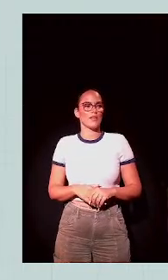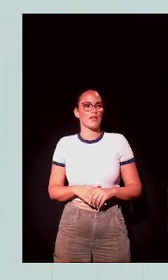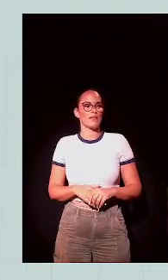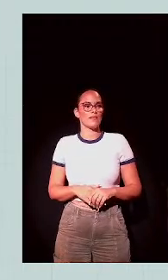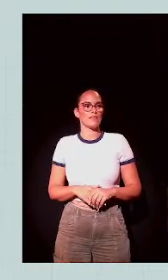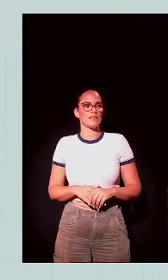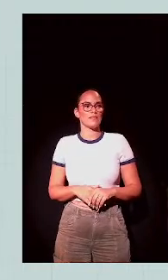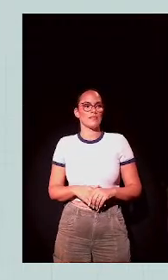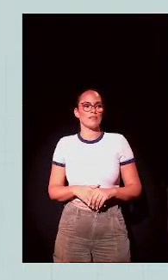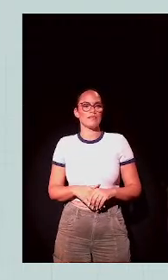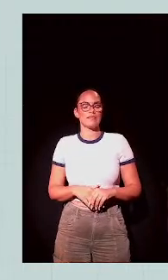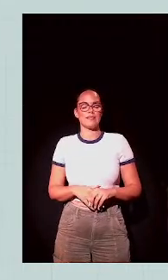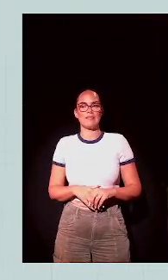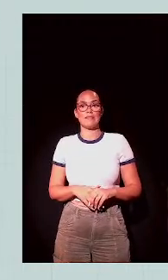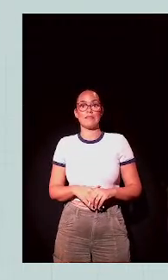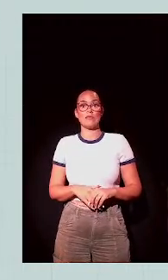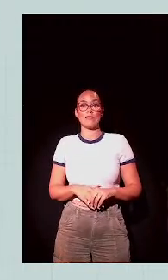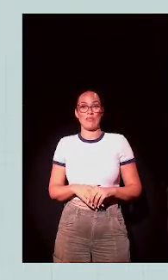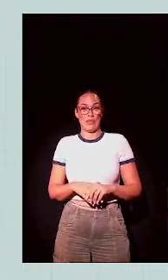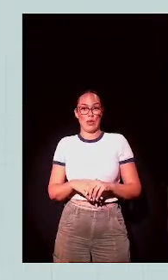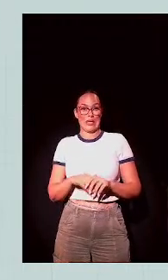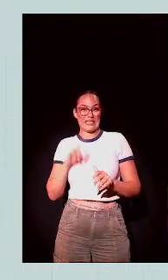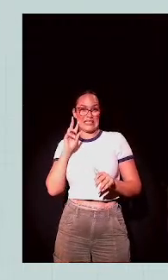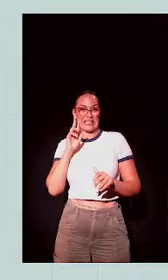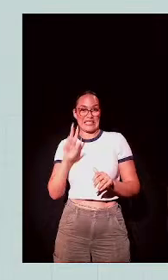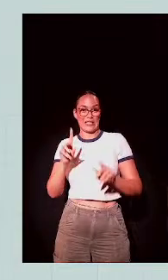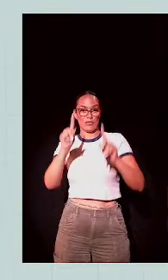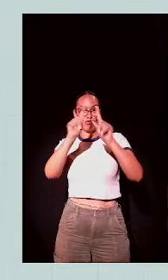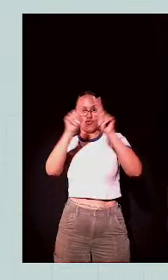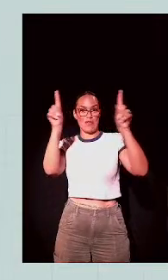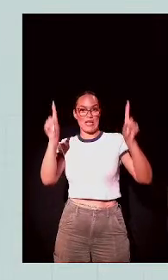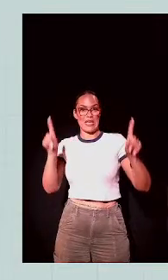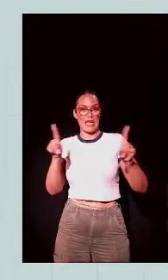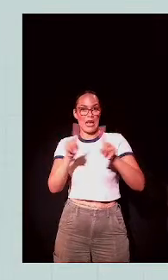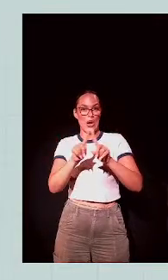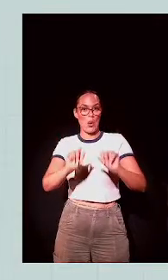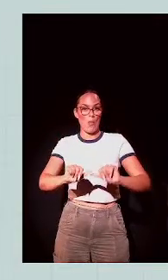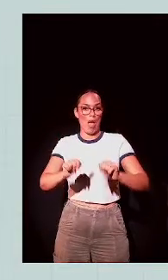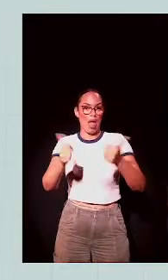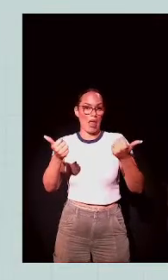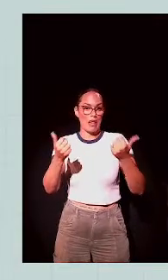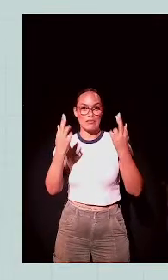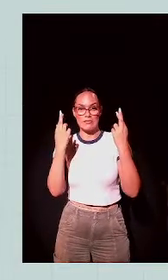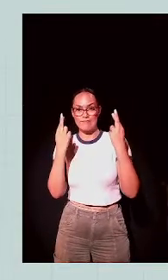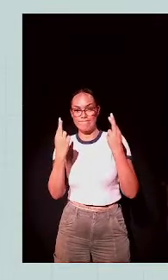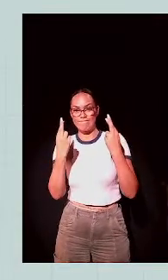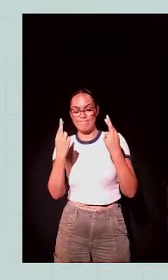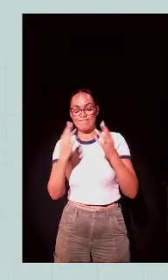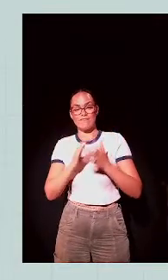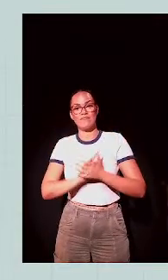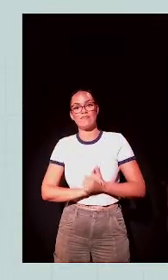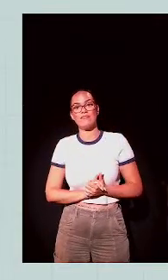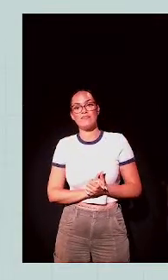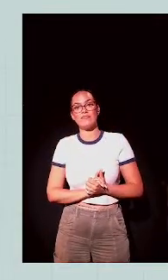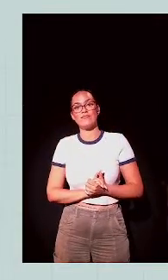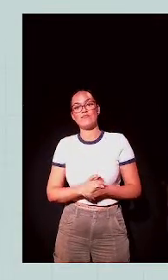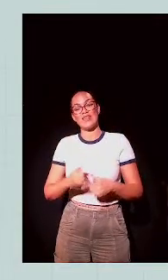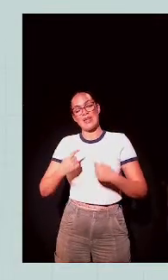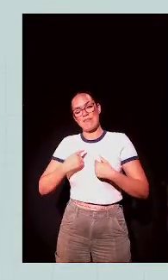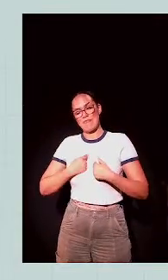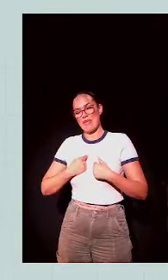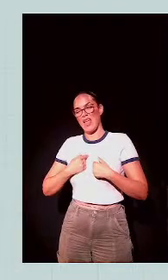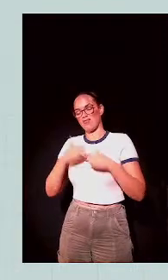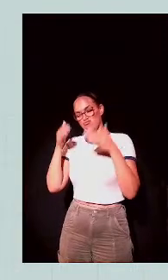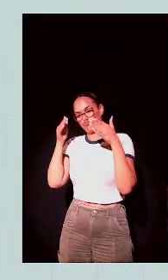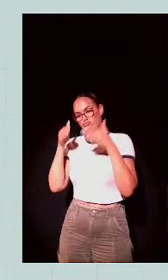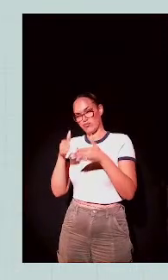Hi, so hopefully you can see my screen pretty well. So I'm primarily a designer, or have been